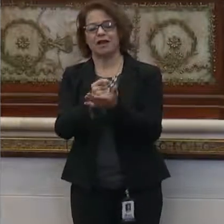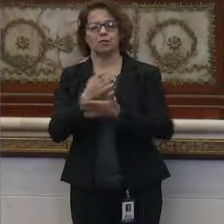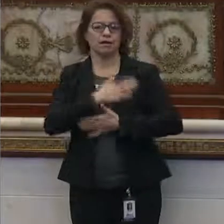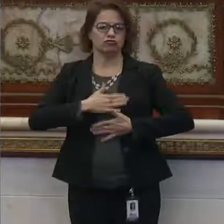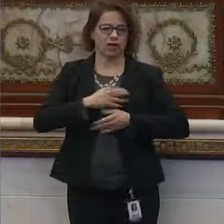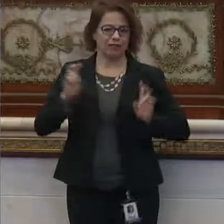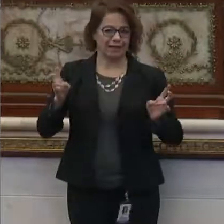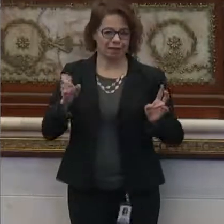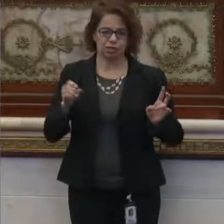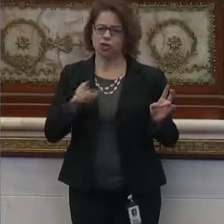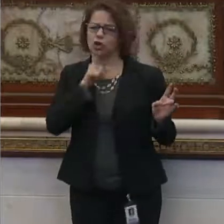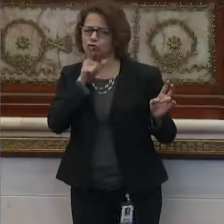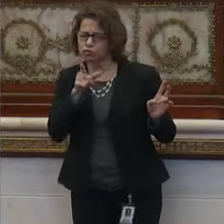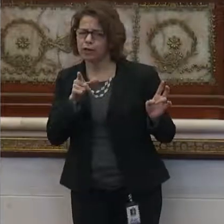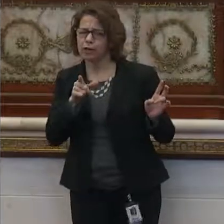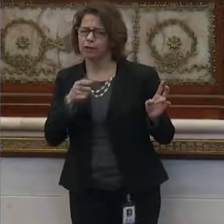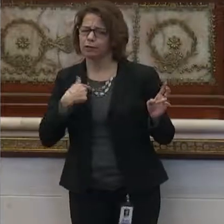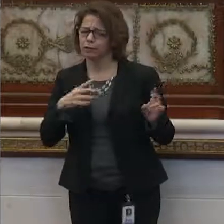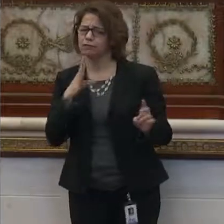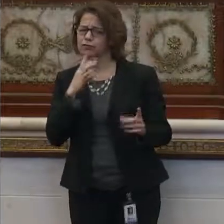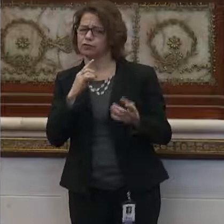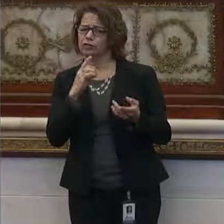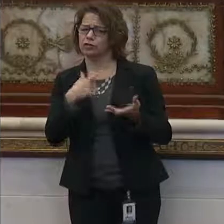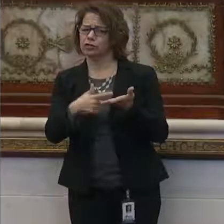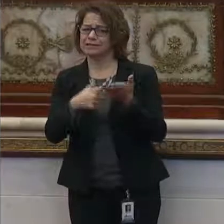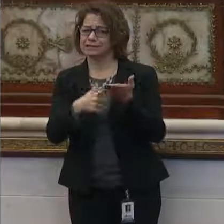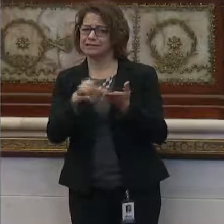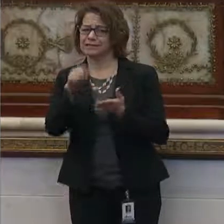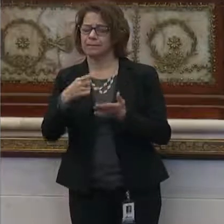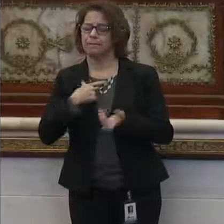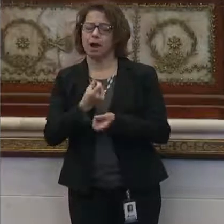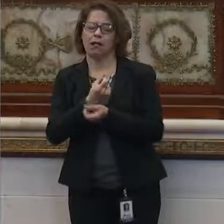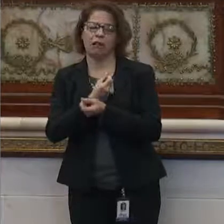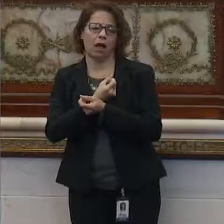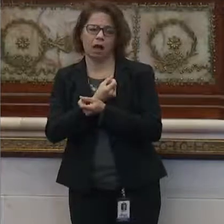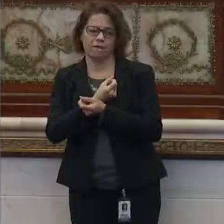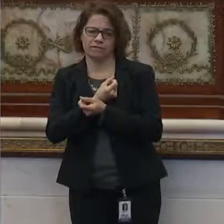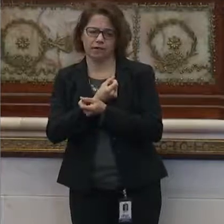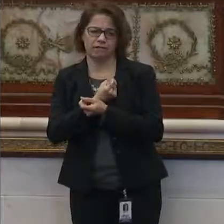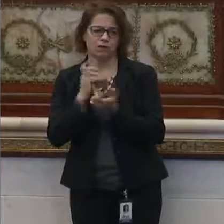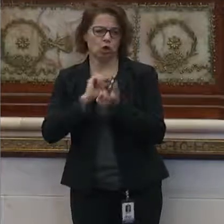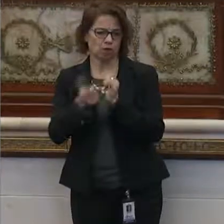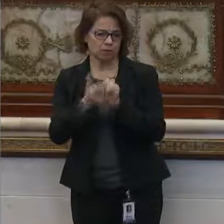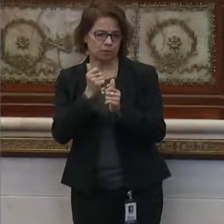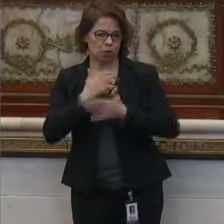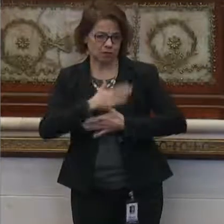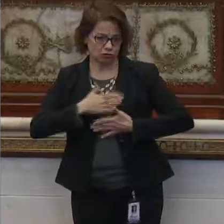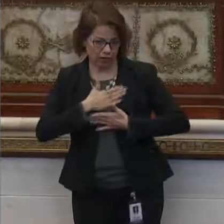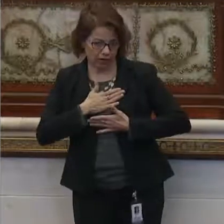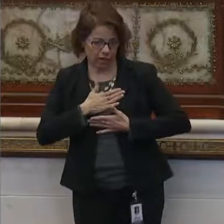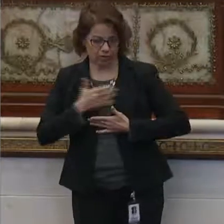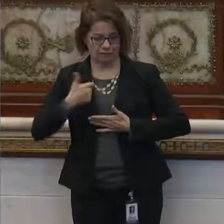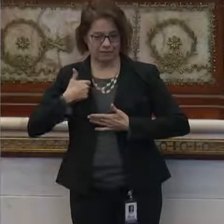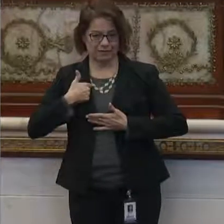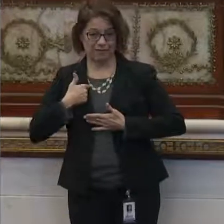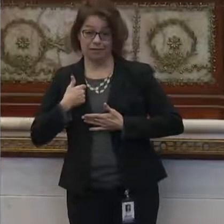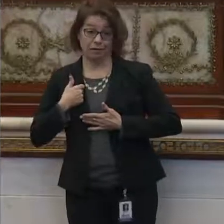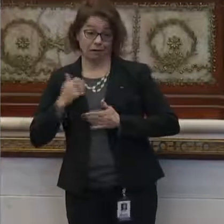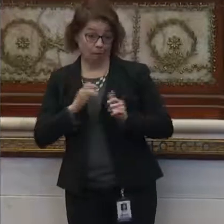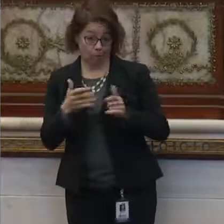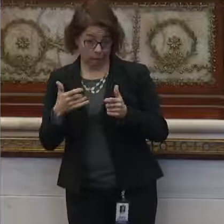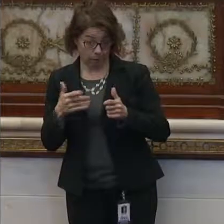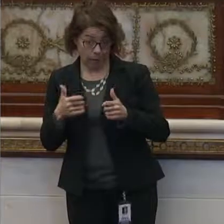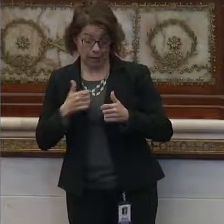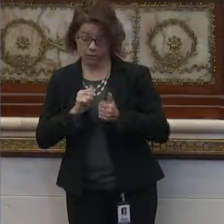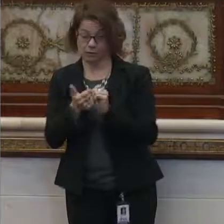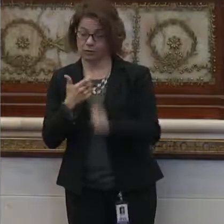Catherine, we've had an extensive conversation about my love for, sports and recreation, even though I don't play as many sports as I would like